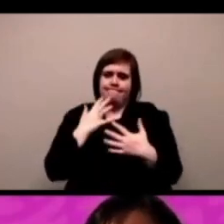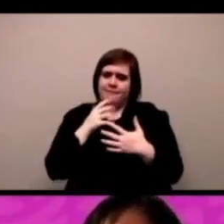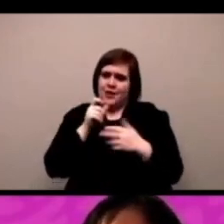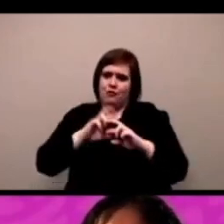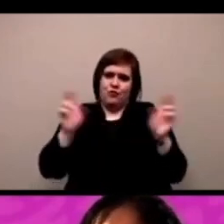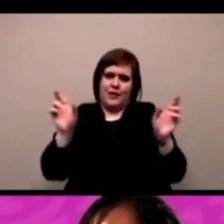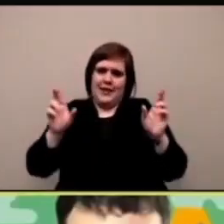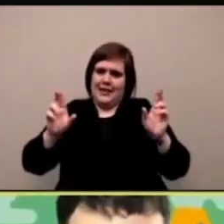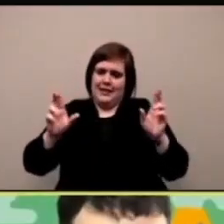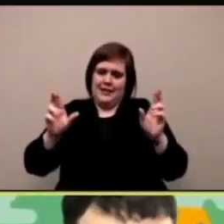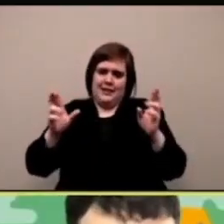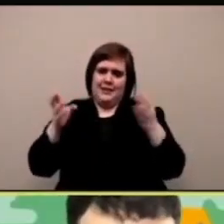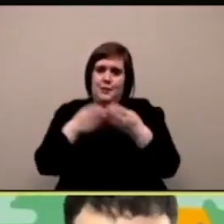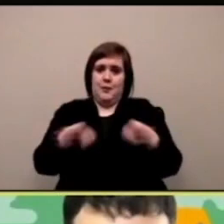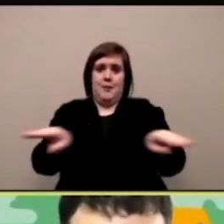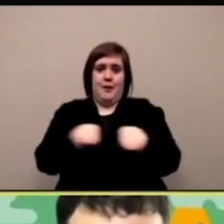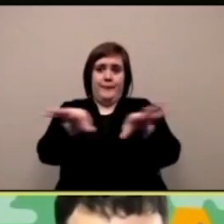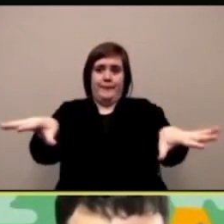publicly available yet.